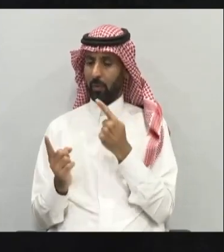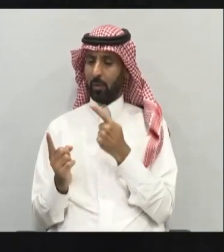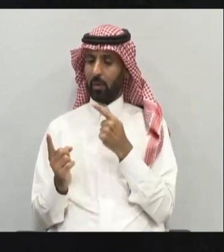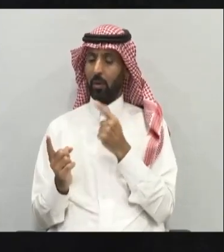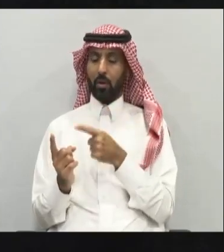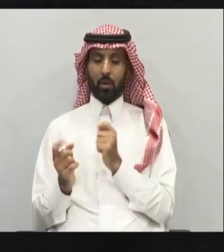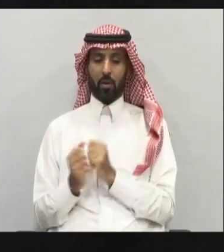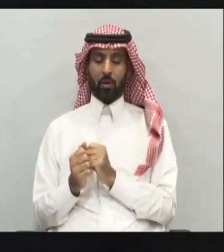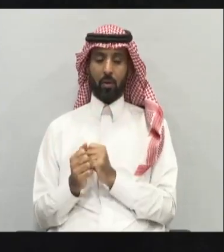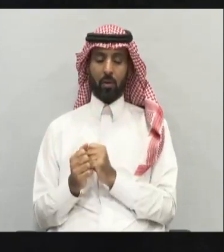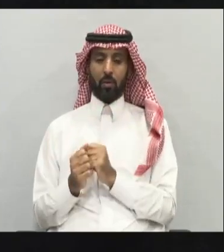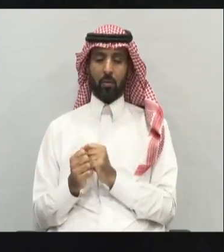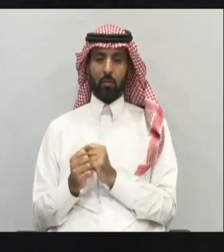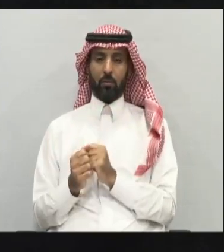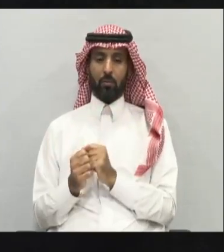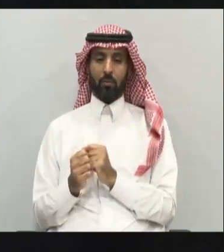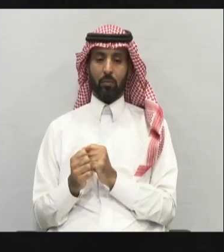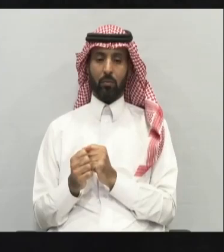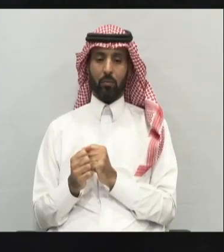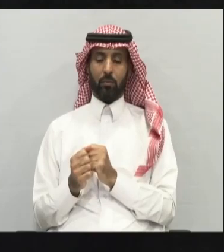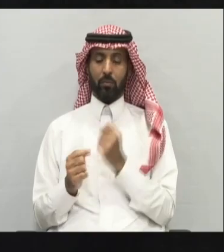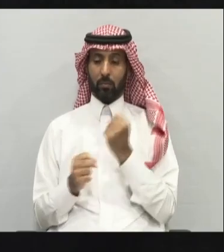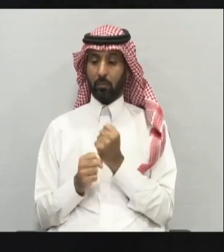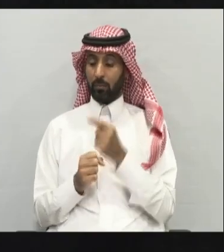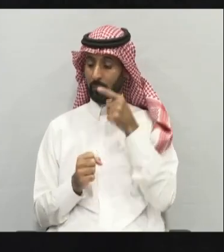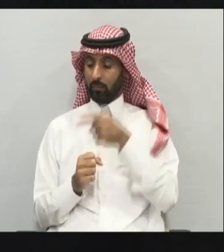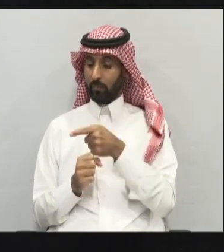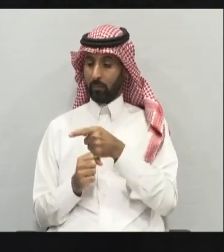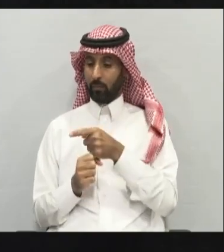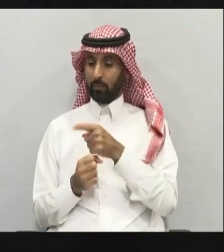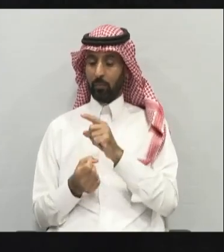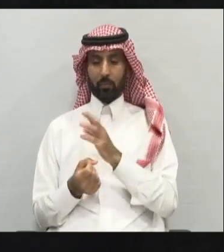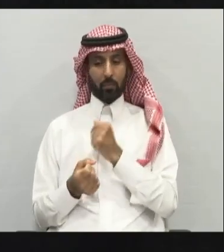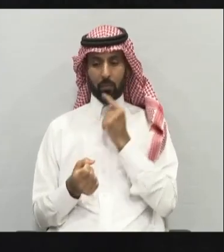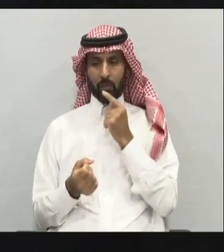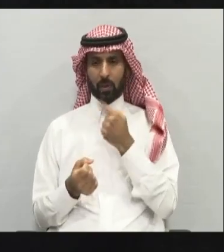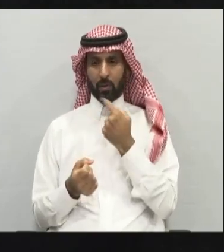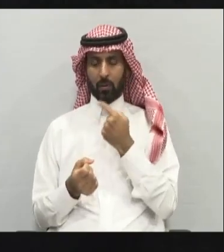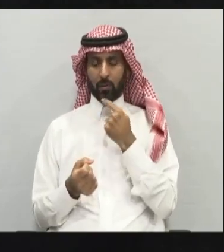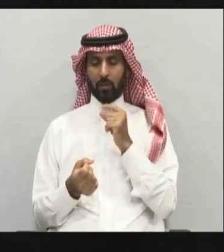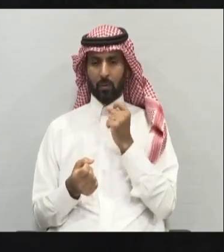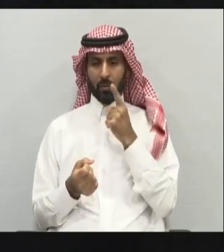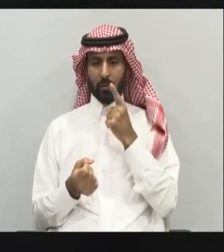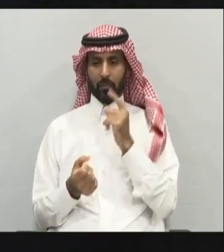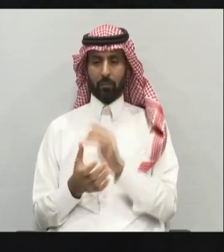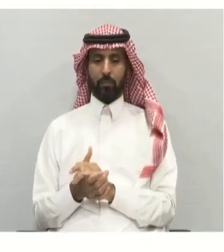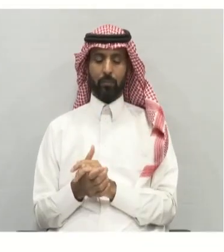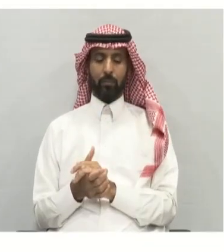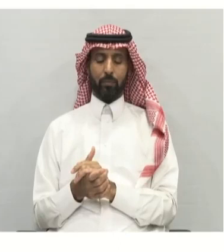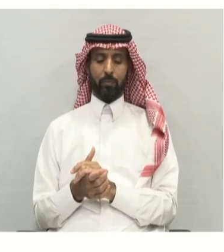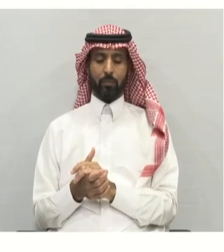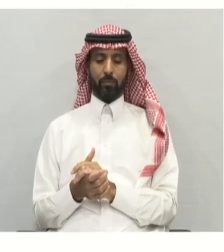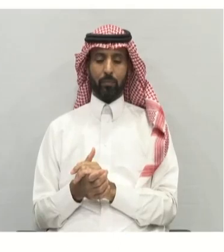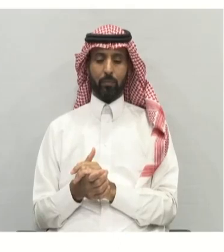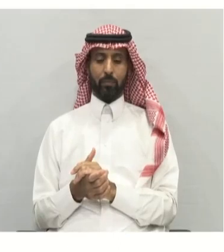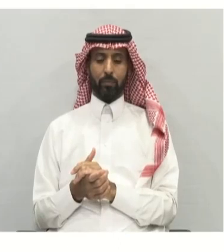You see that we said that we can pronounce these object pronouns without stressing them. Another example,